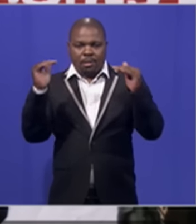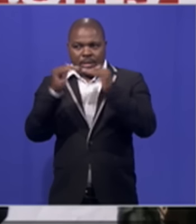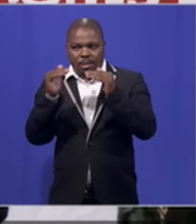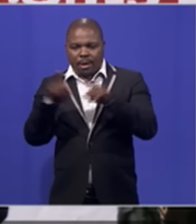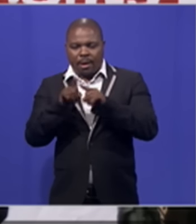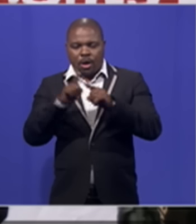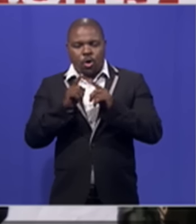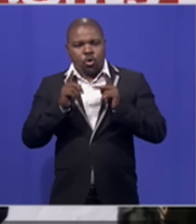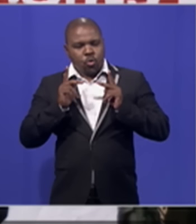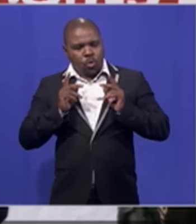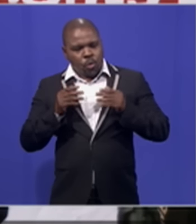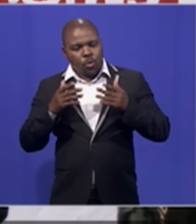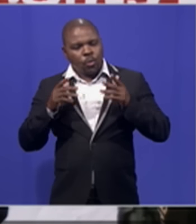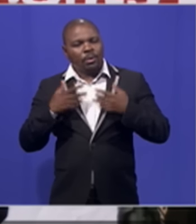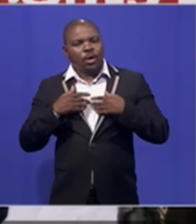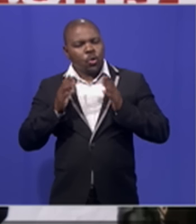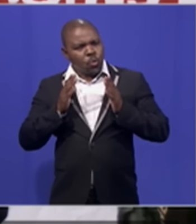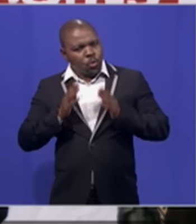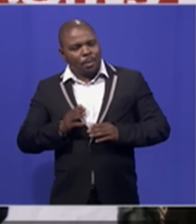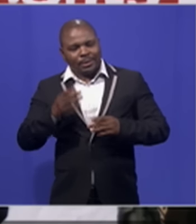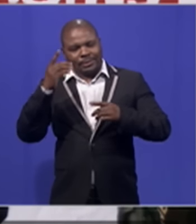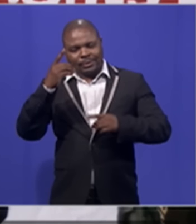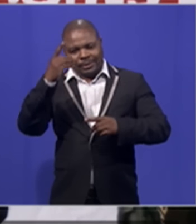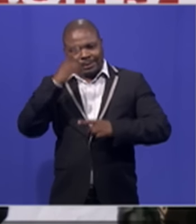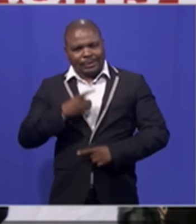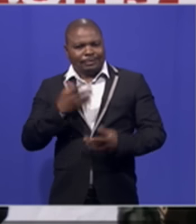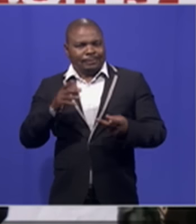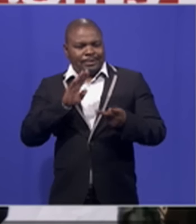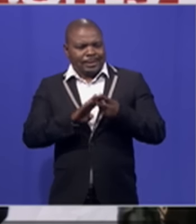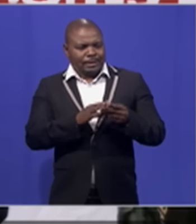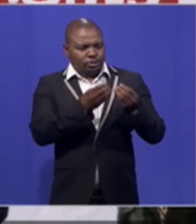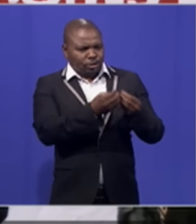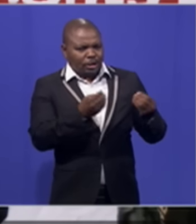human dignity, where learners are subjected to unsafe,